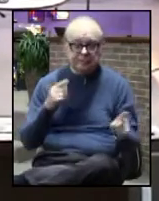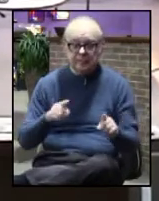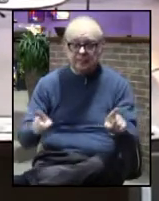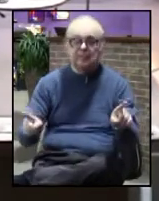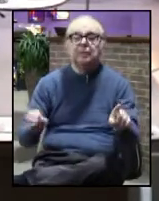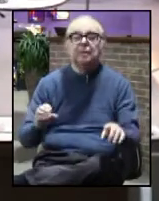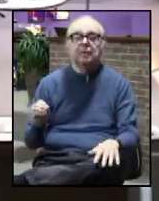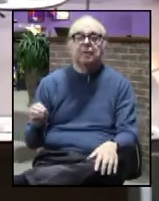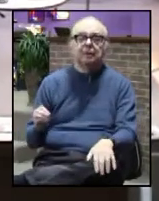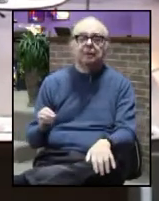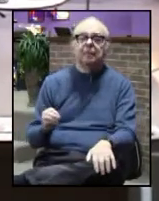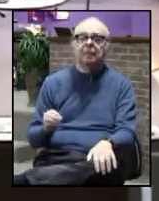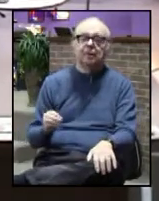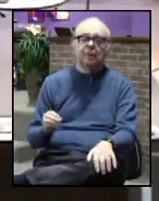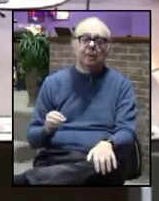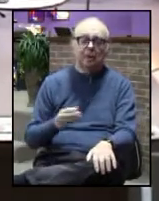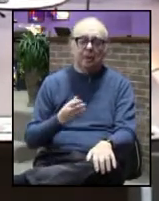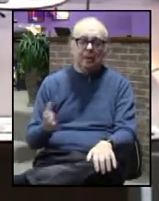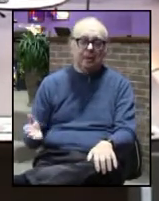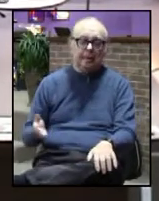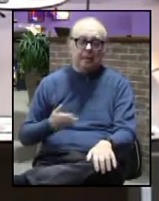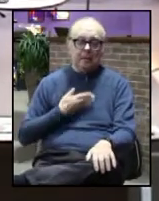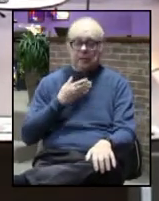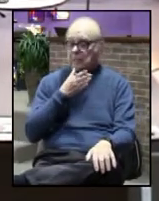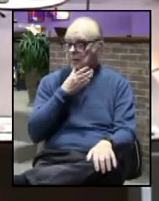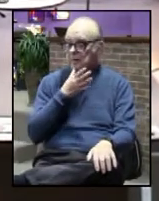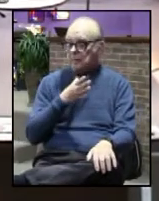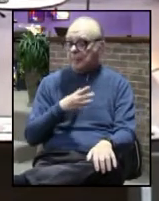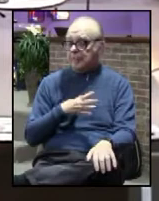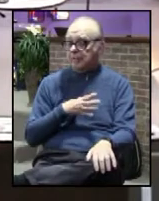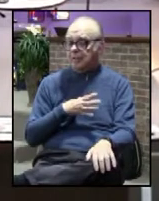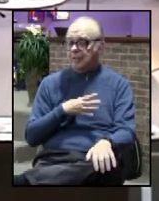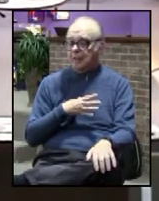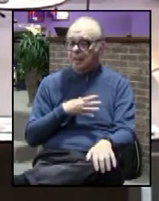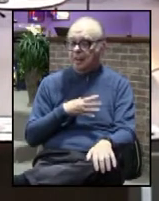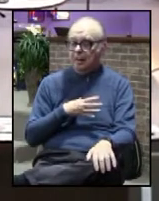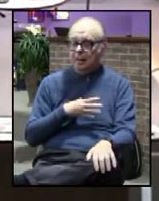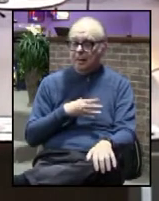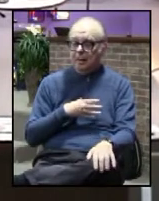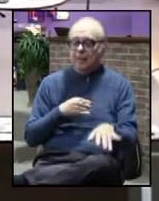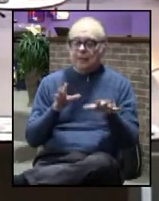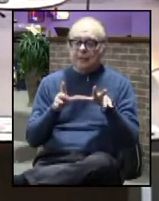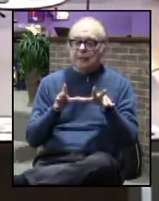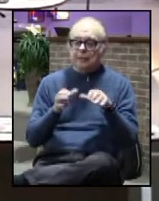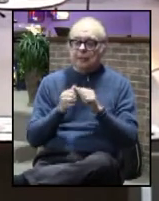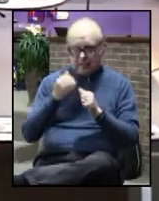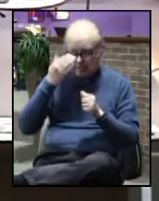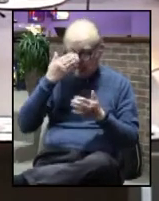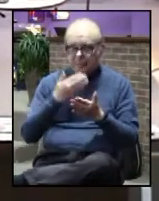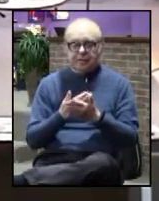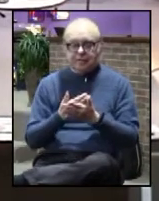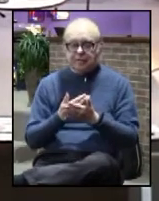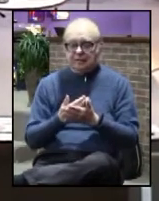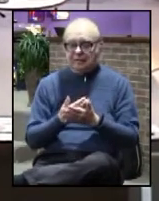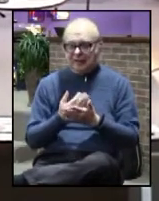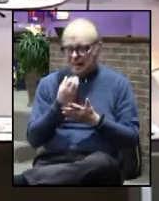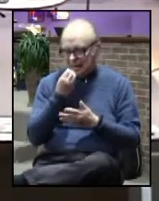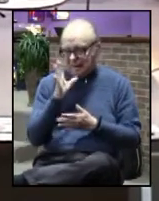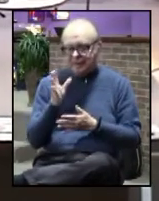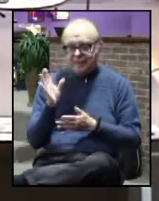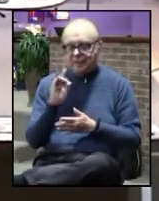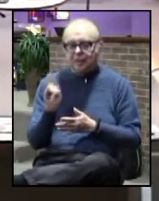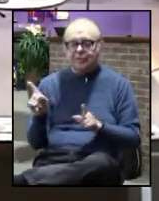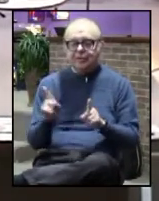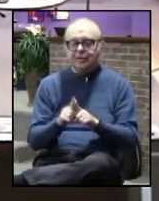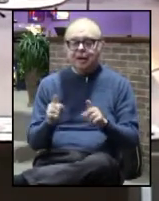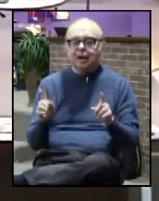And so there were some young ladies, and they were flirting with my son. And they didn't care where they were going, just as long as they stayed close to